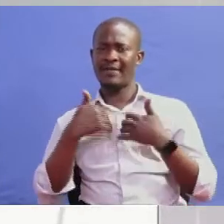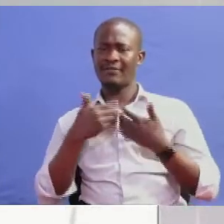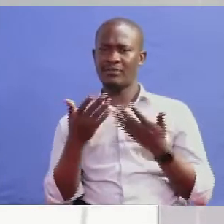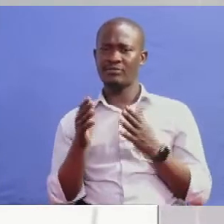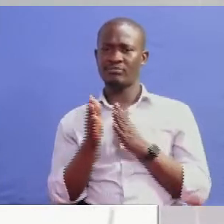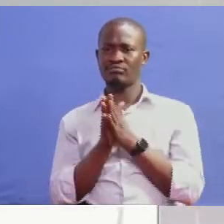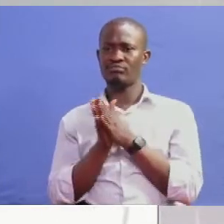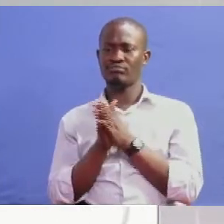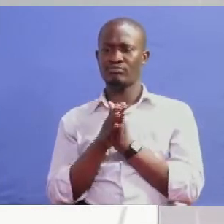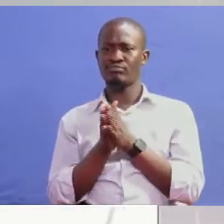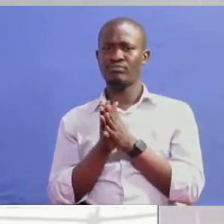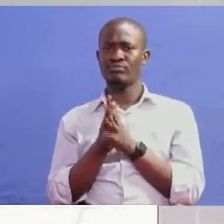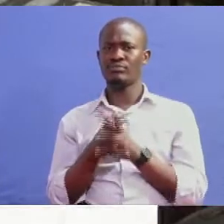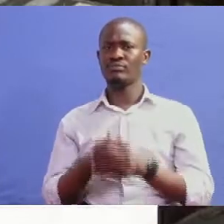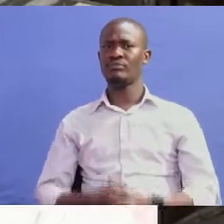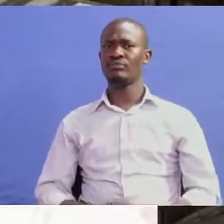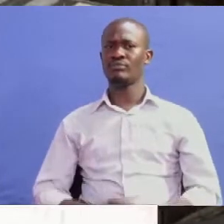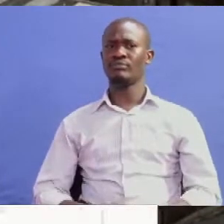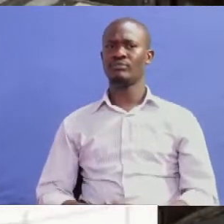story.